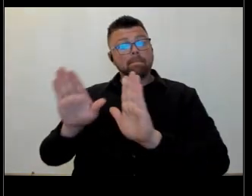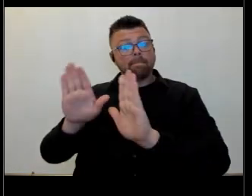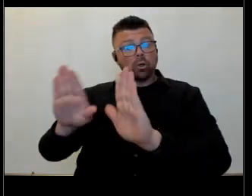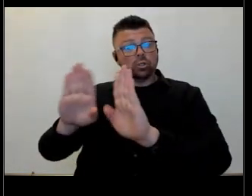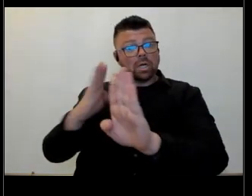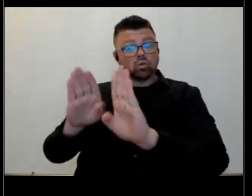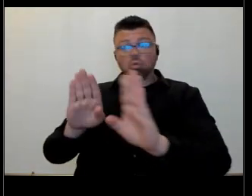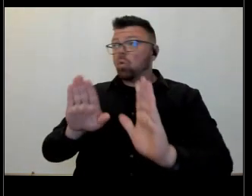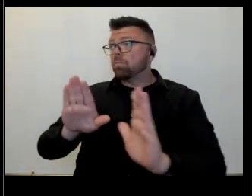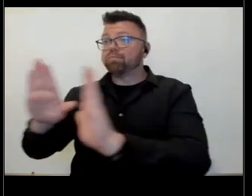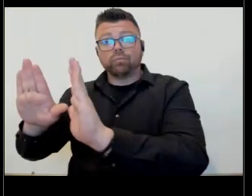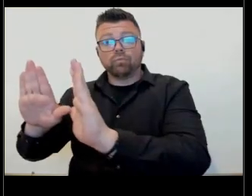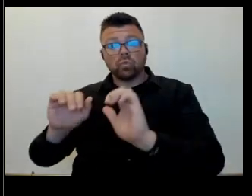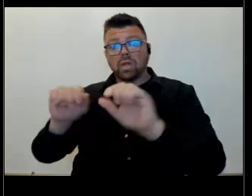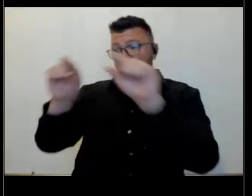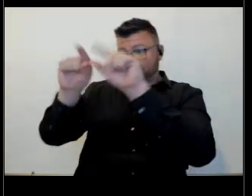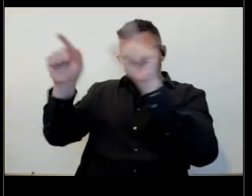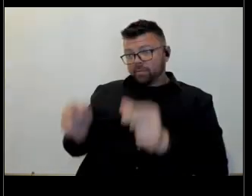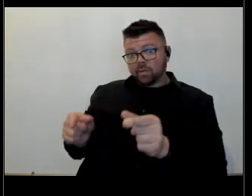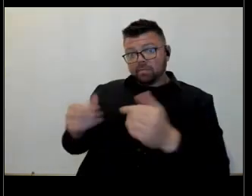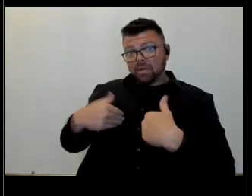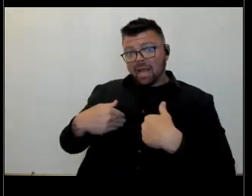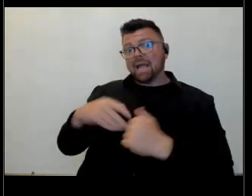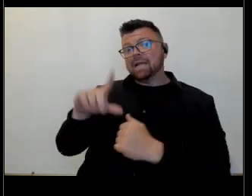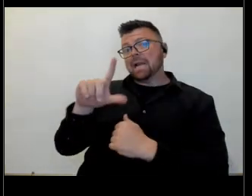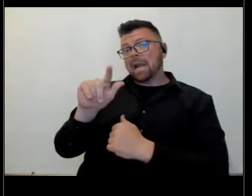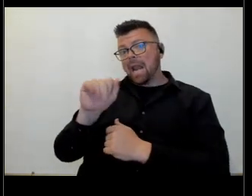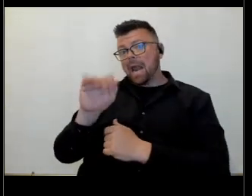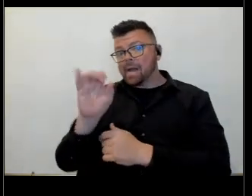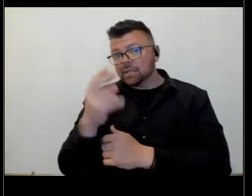is equipped with a latch and a closer